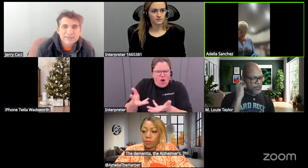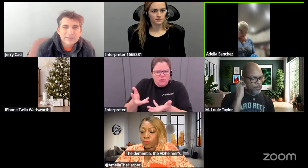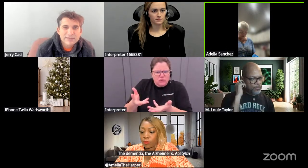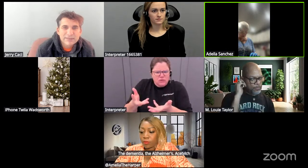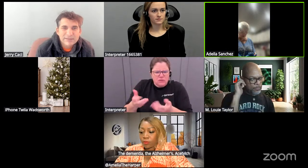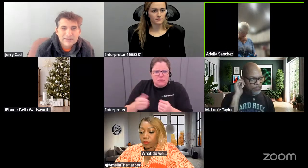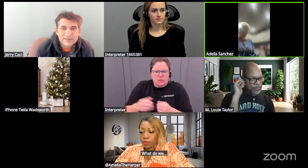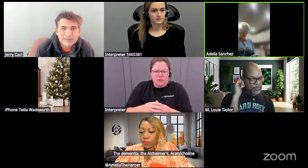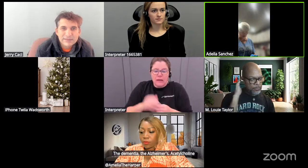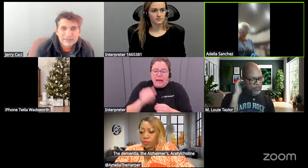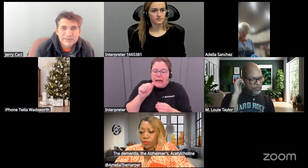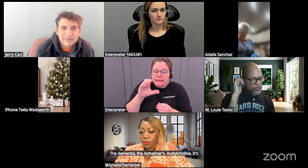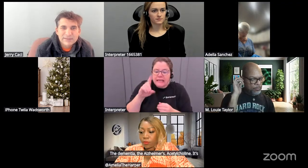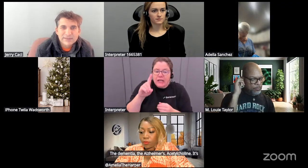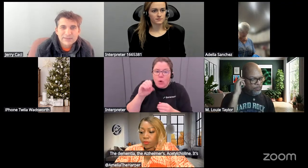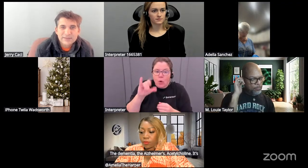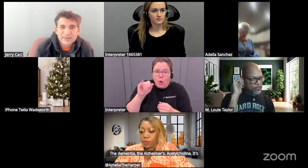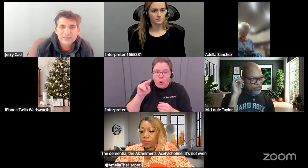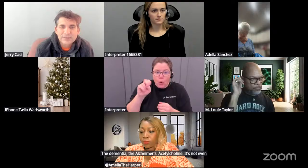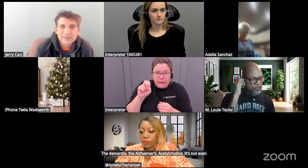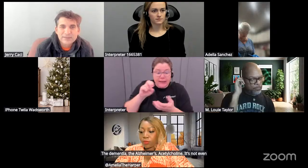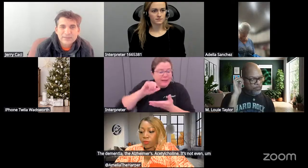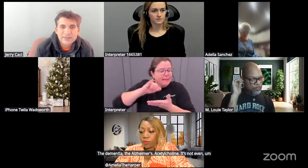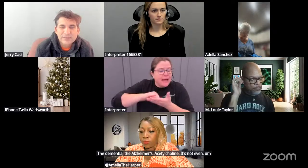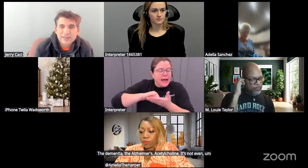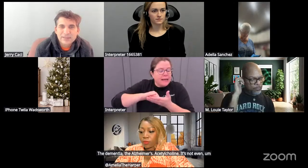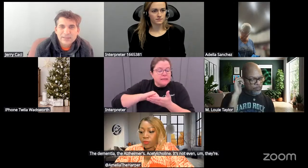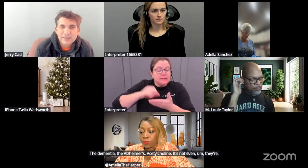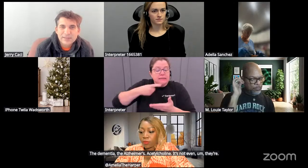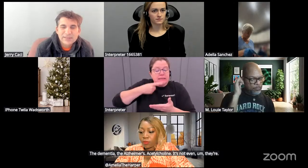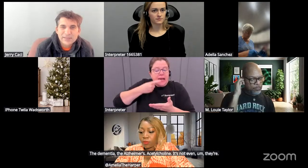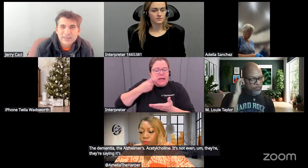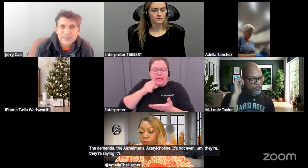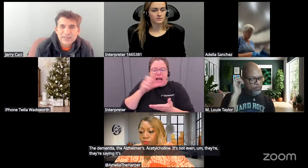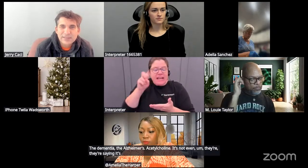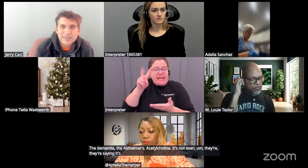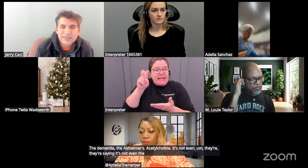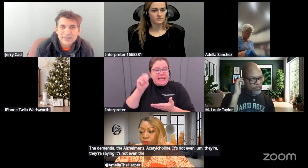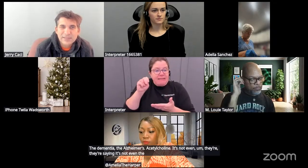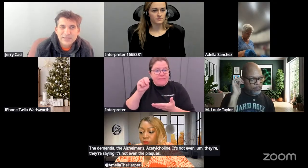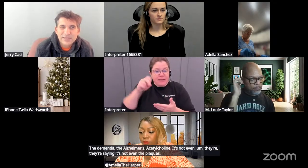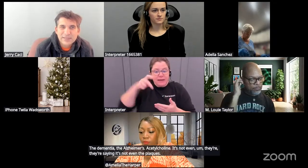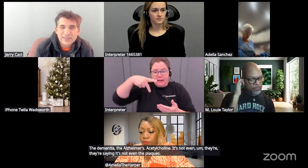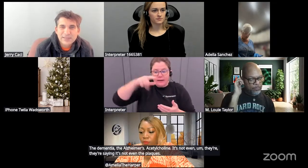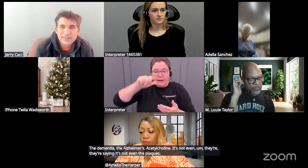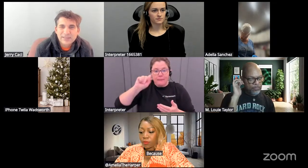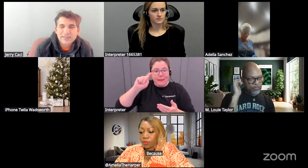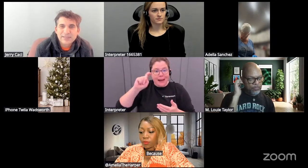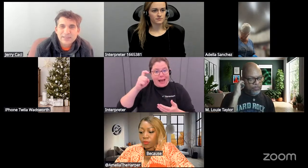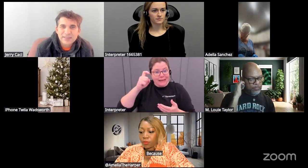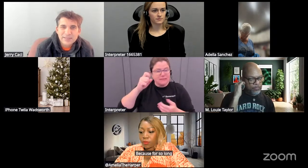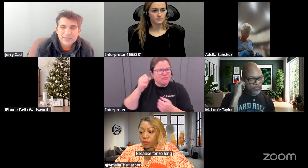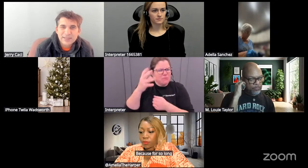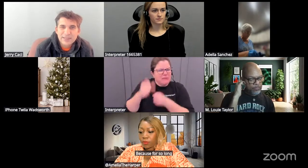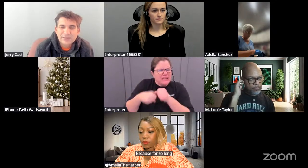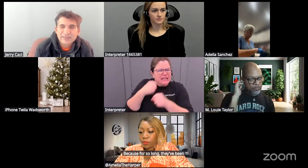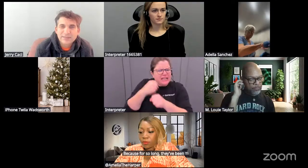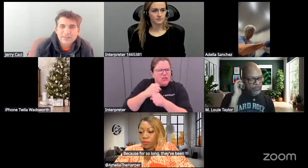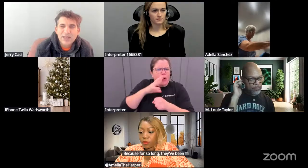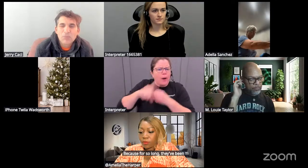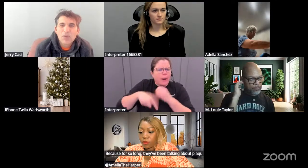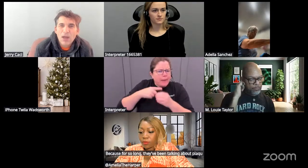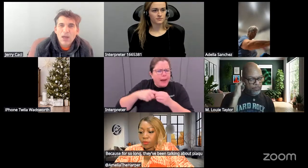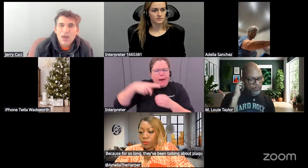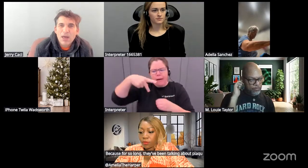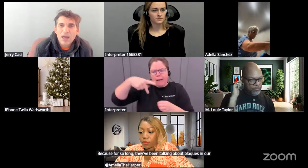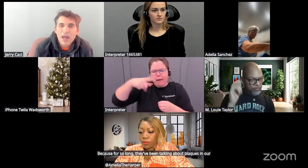Acetylcholine. It's not even they're saying it's not even the plaques because for so long they've been talking about plaques in